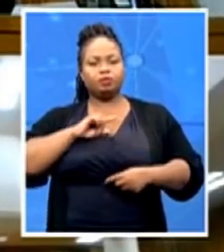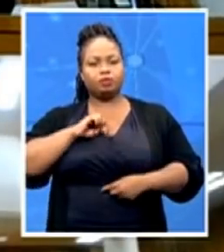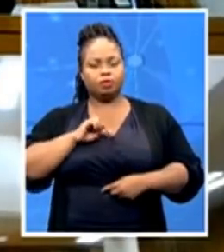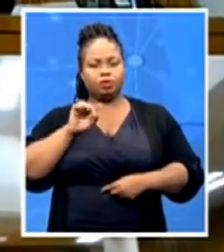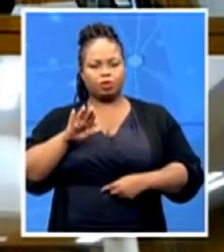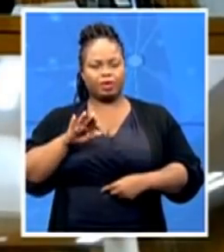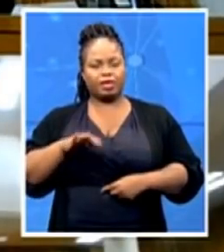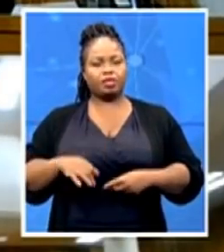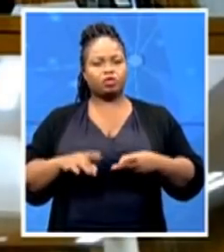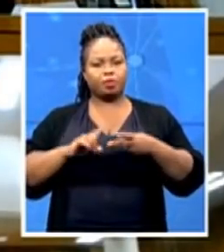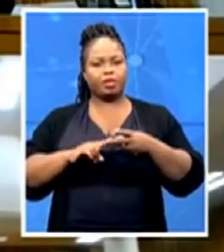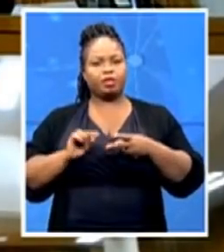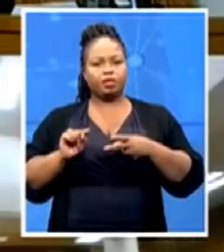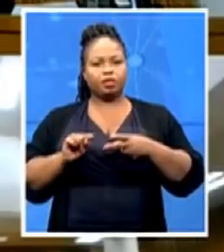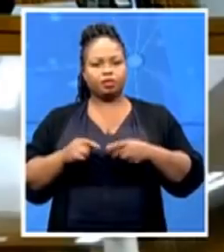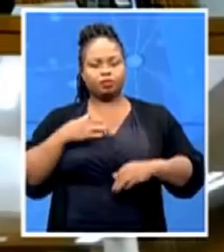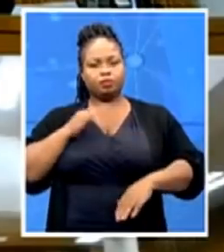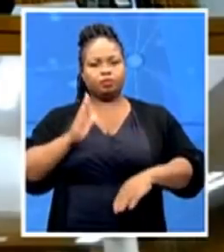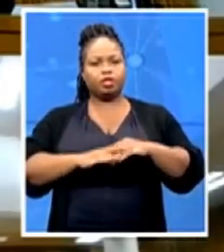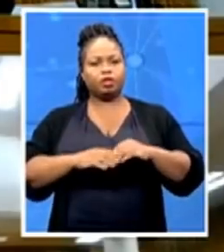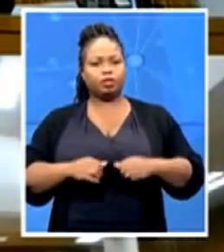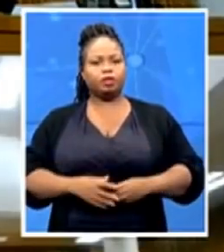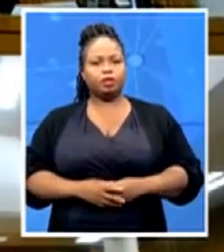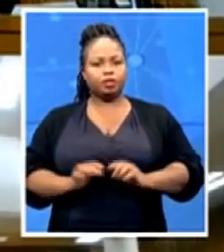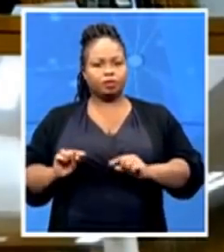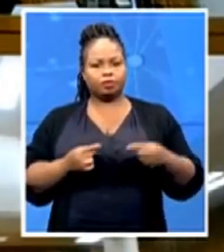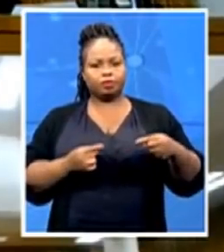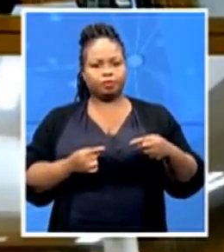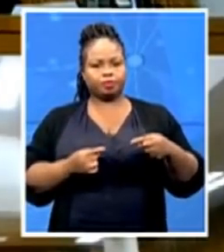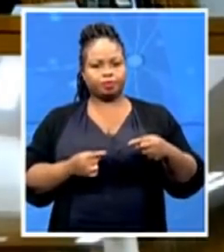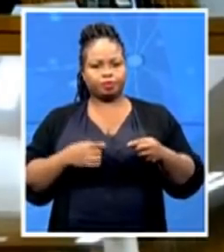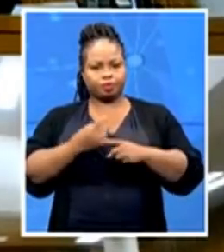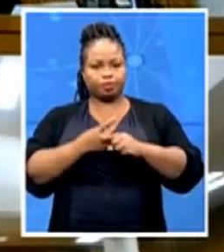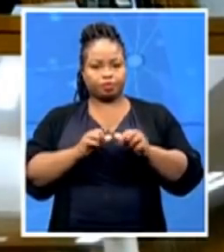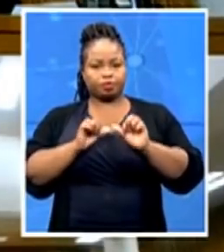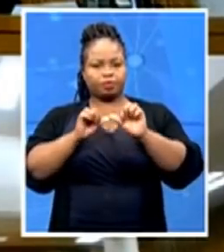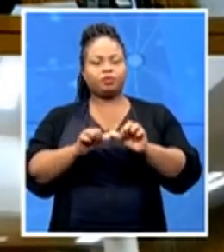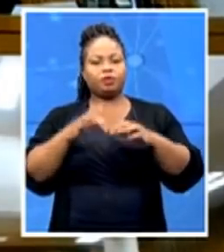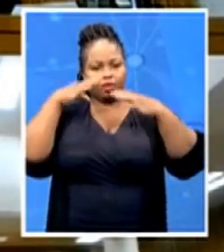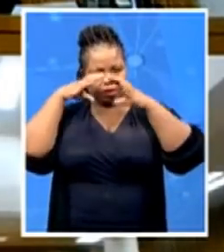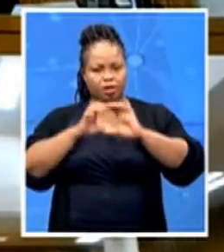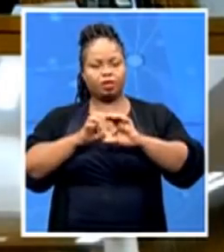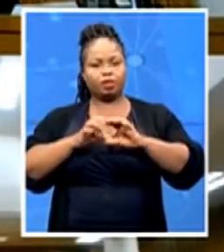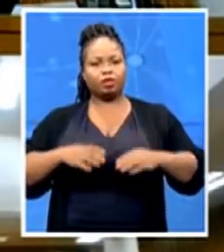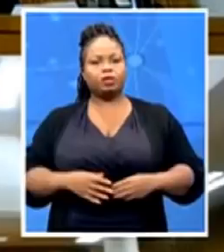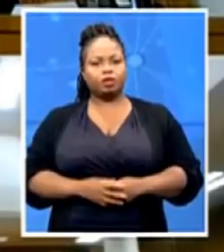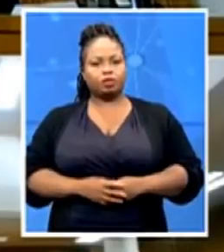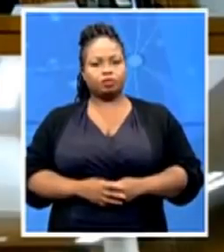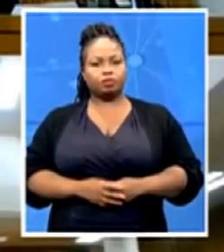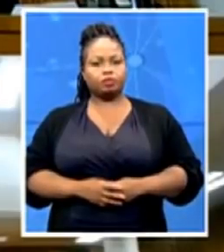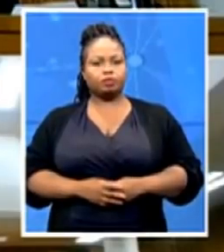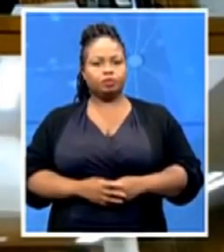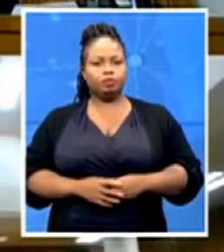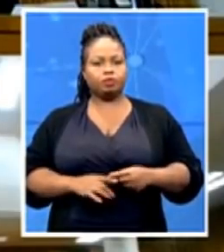not address oral argument to you on it today. I shall focus on the first one, namely her contentions that